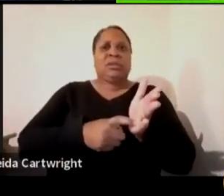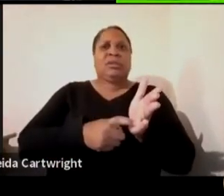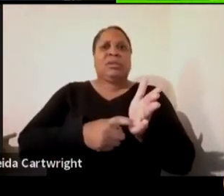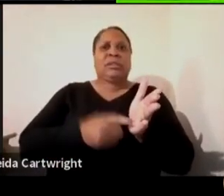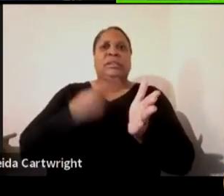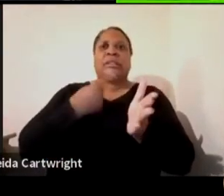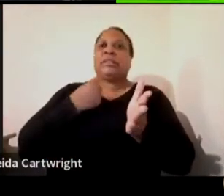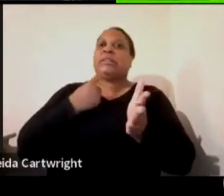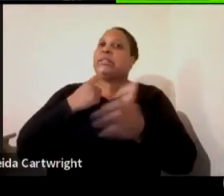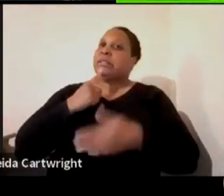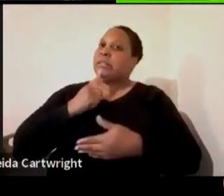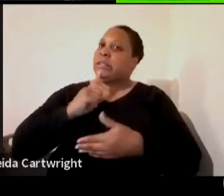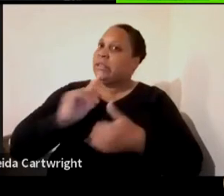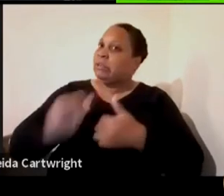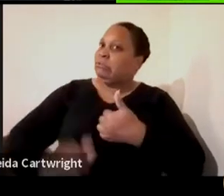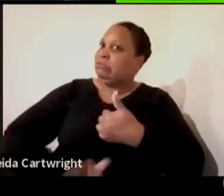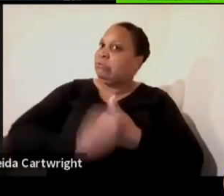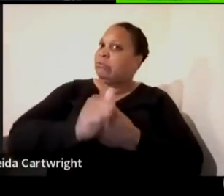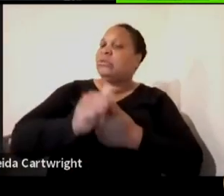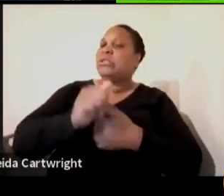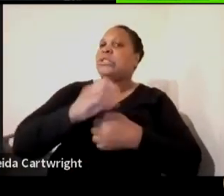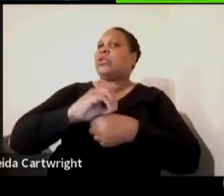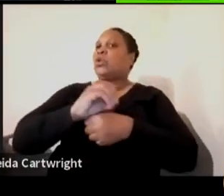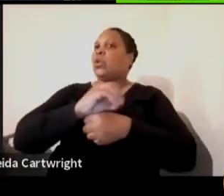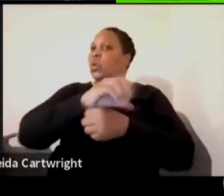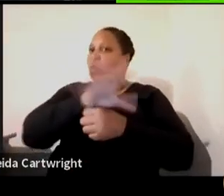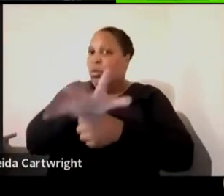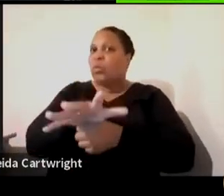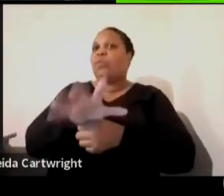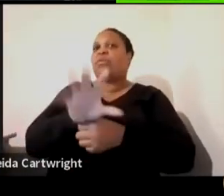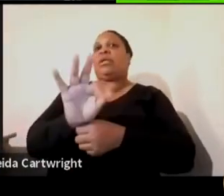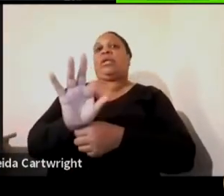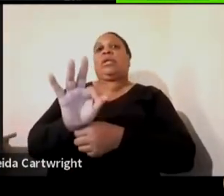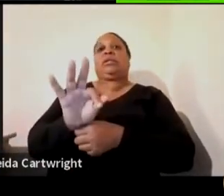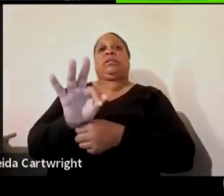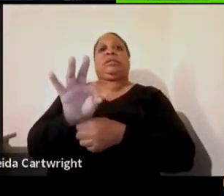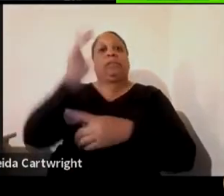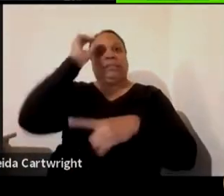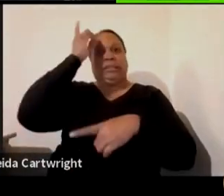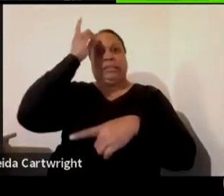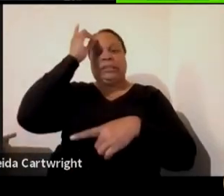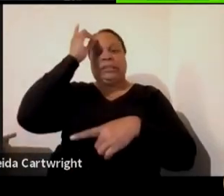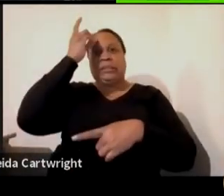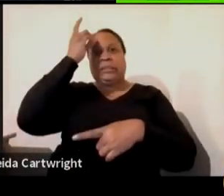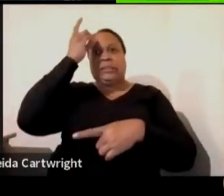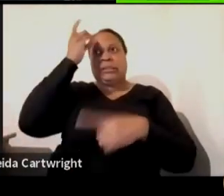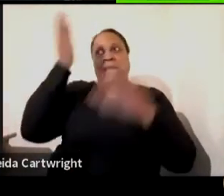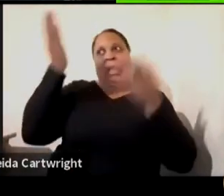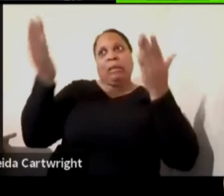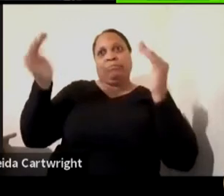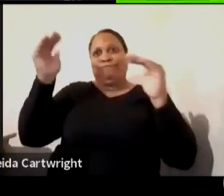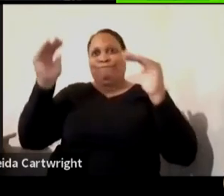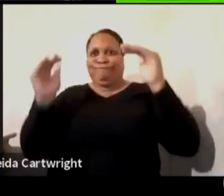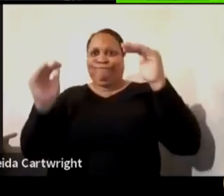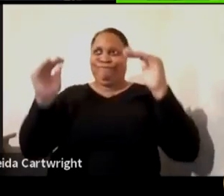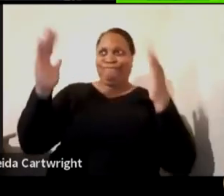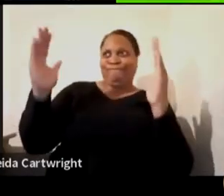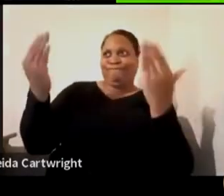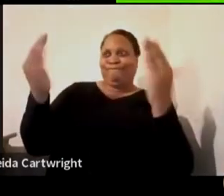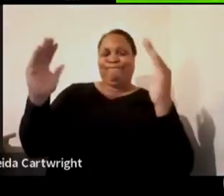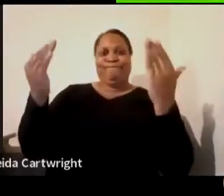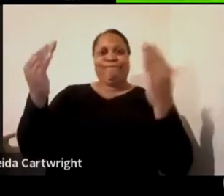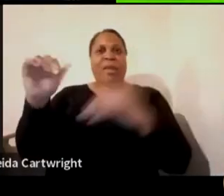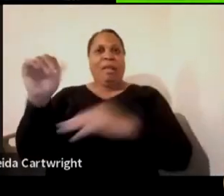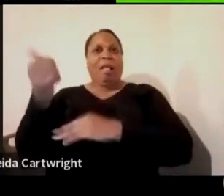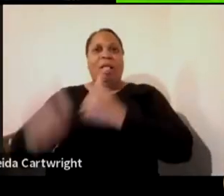risk of COVID-19 disease and weighing that with other risks. Thus far,